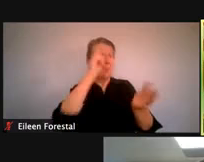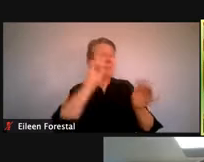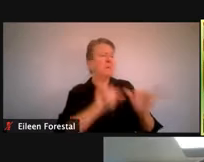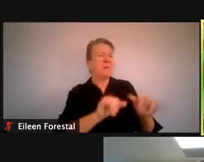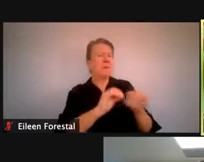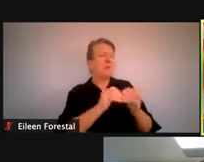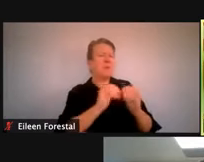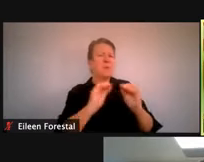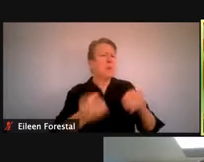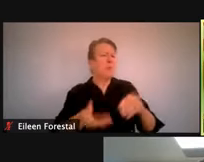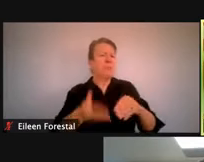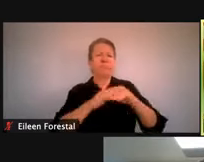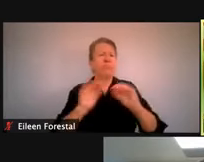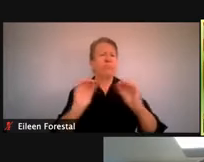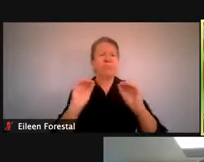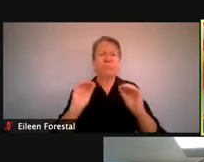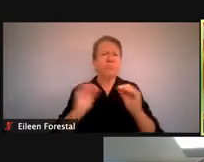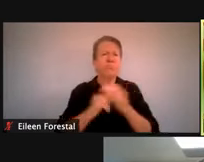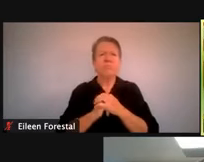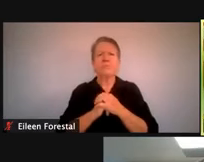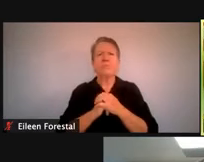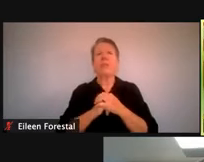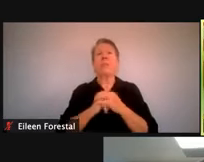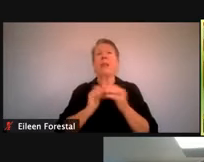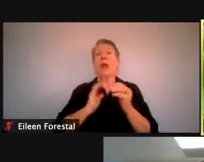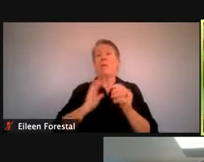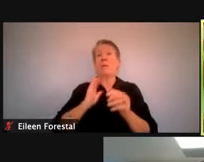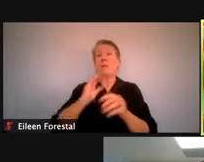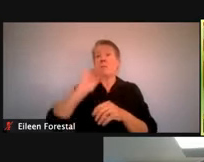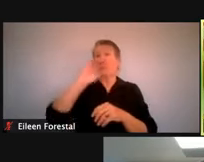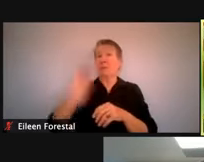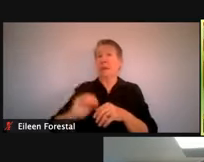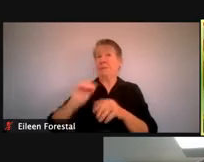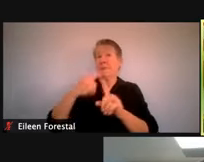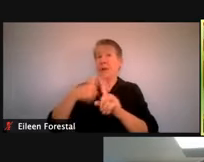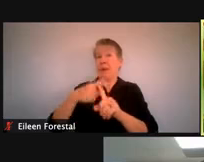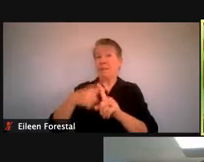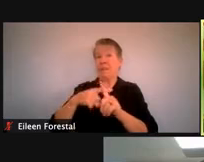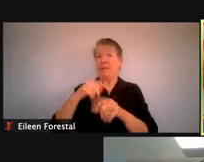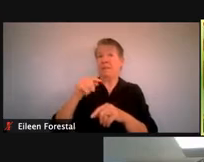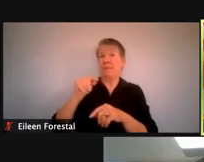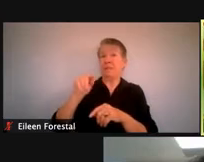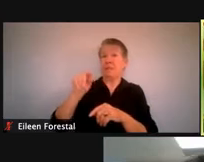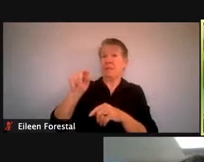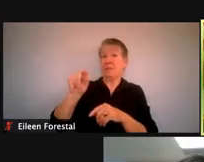The state's percent positivity as of October 25th is